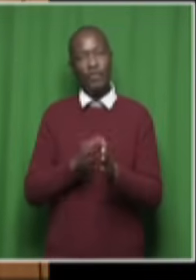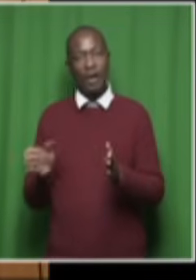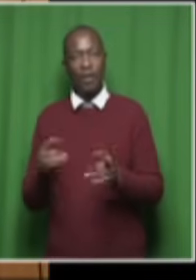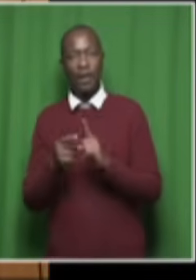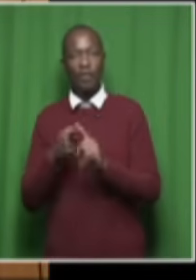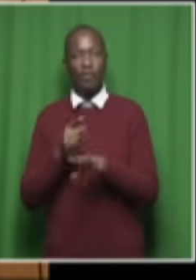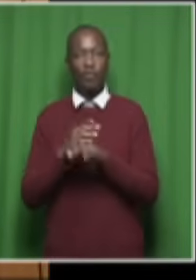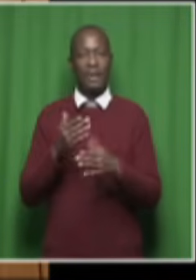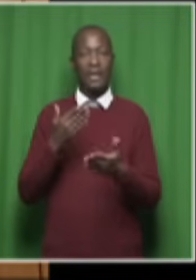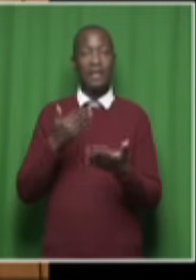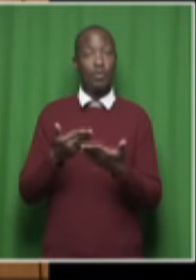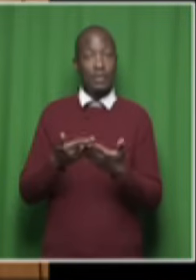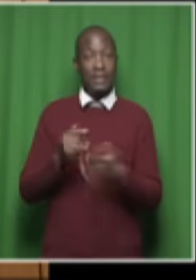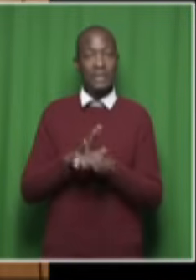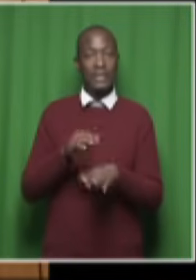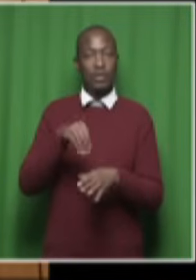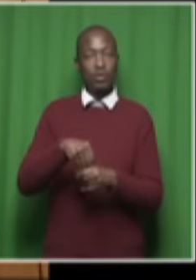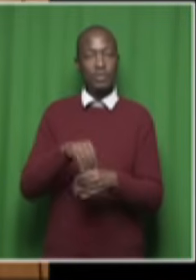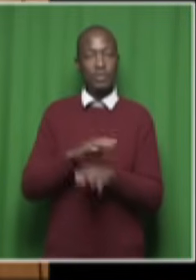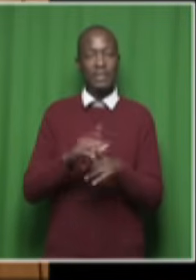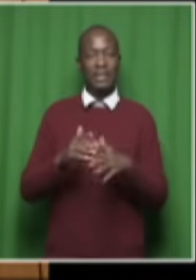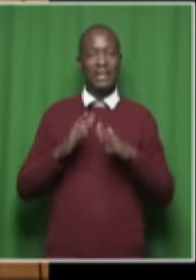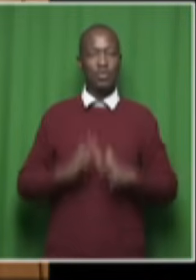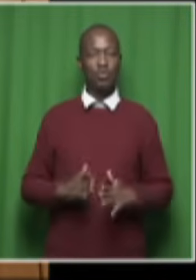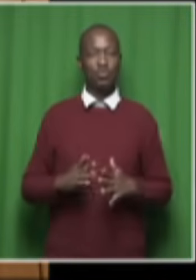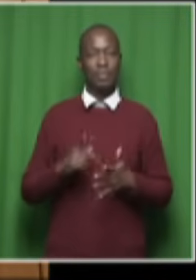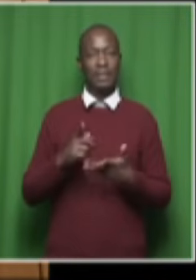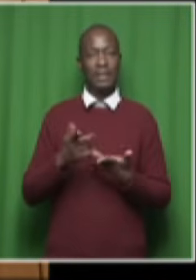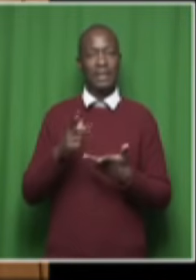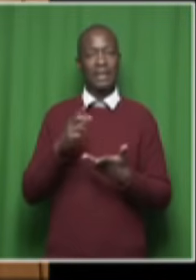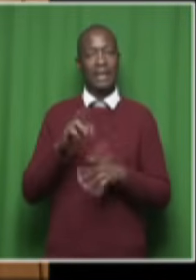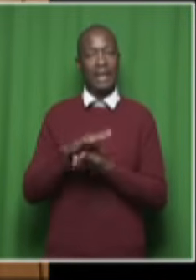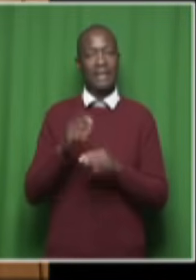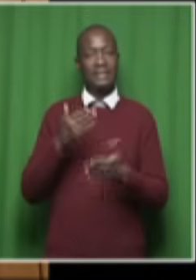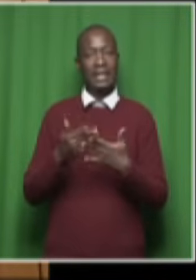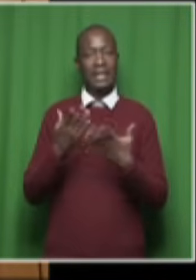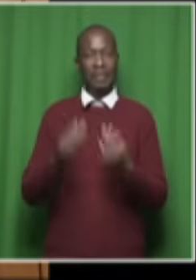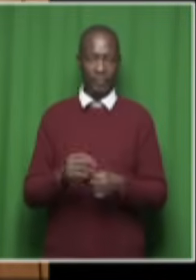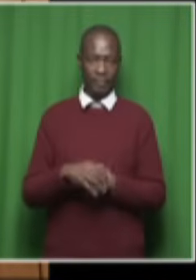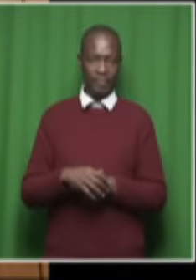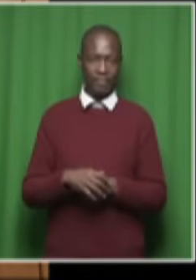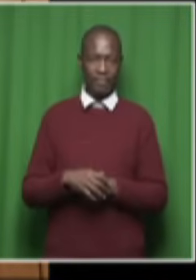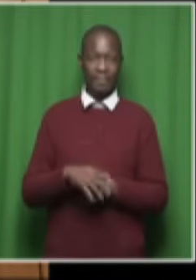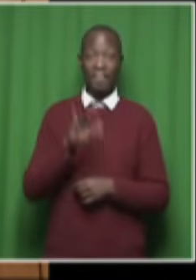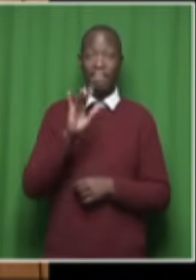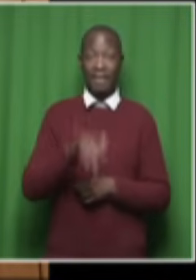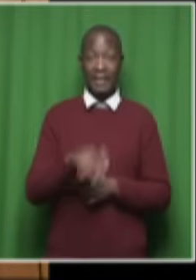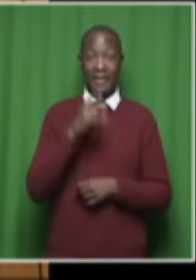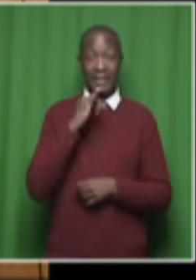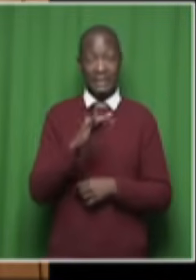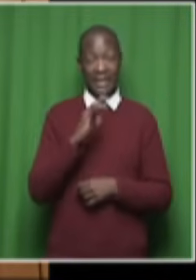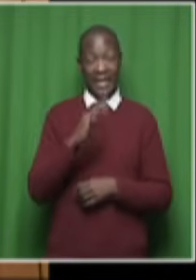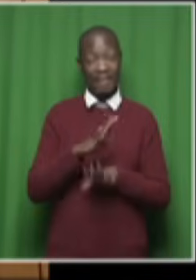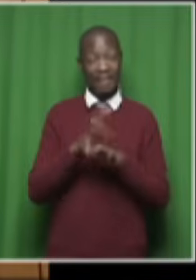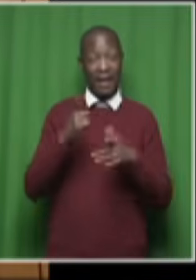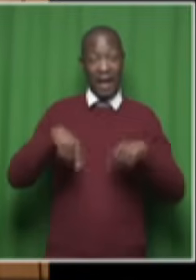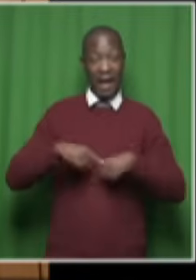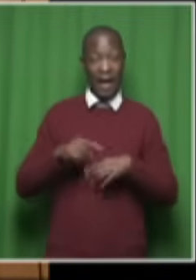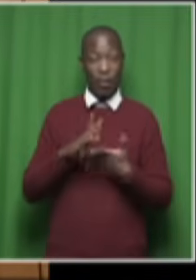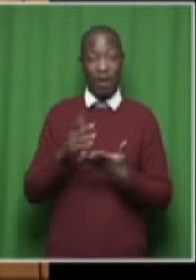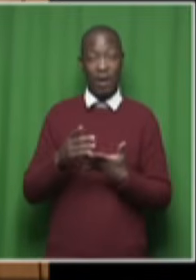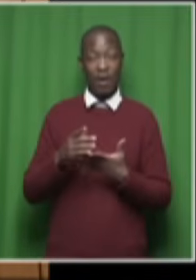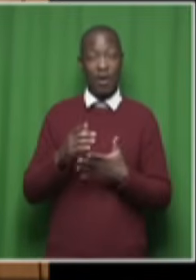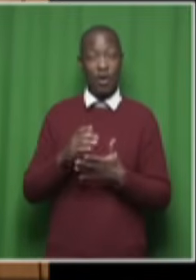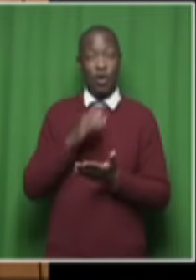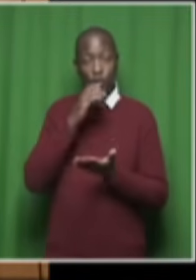any potential contribution that the human race can have, if our contribution is that strong. The Earth